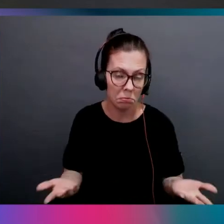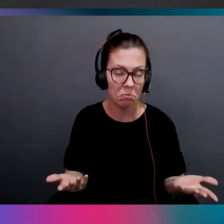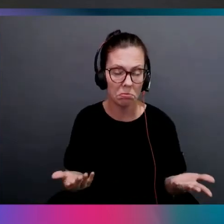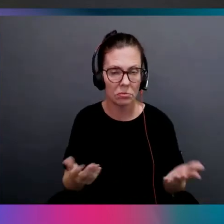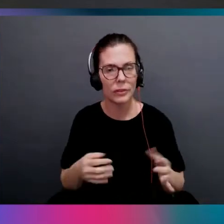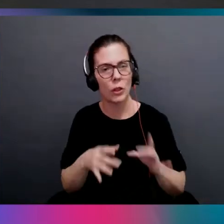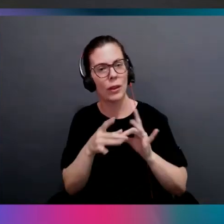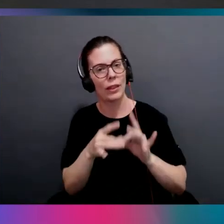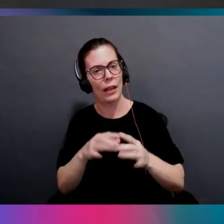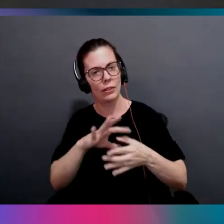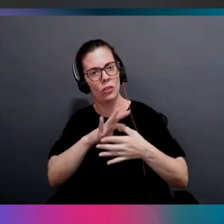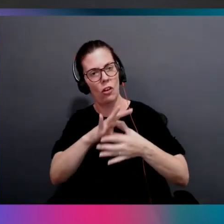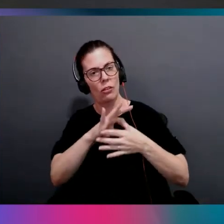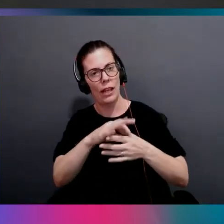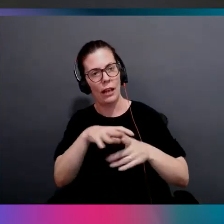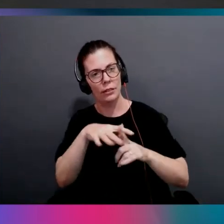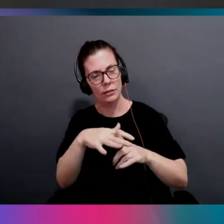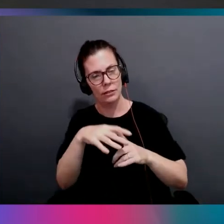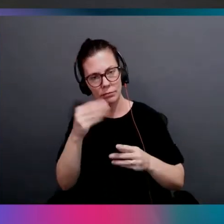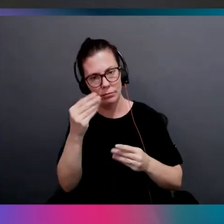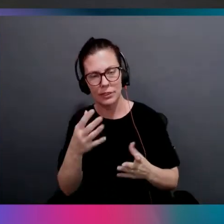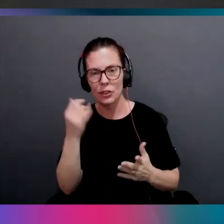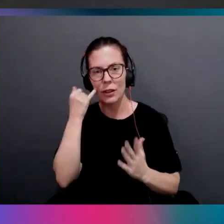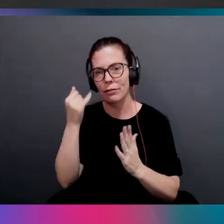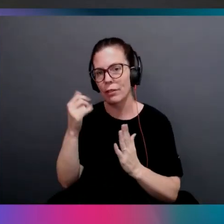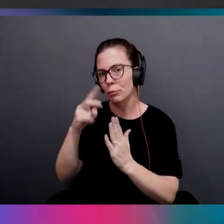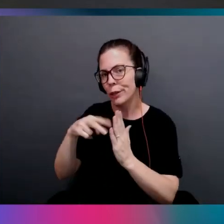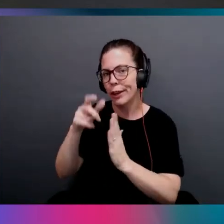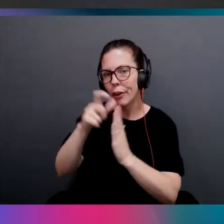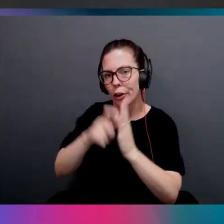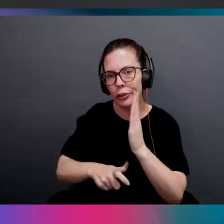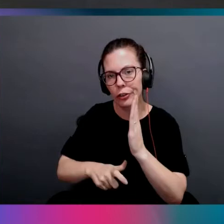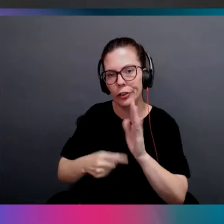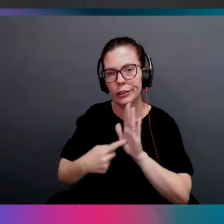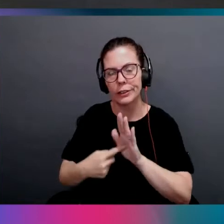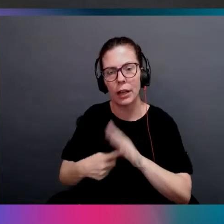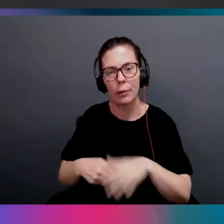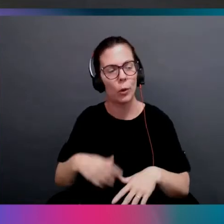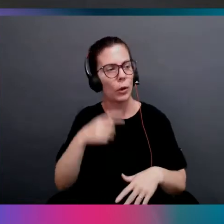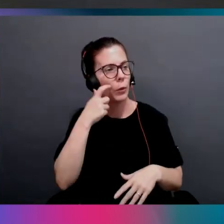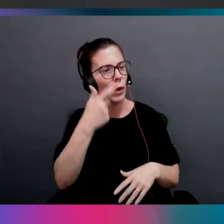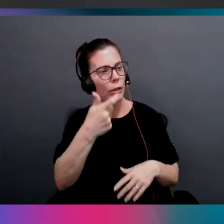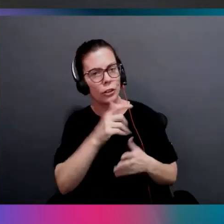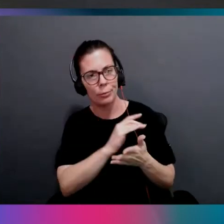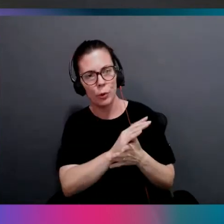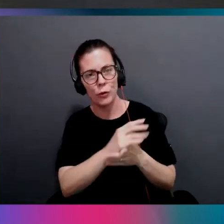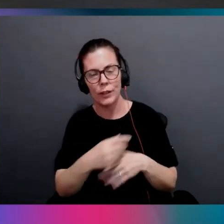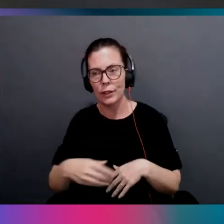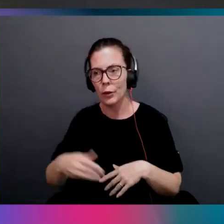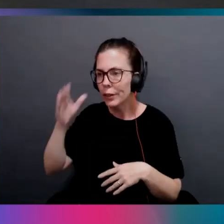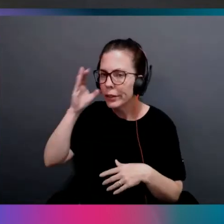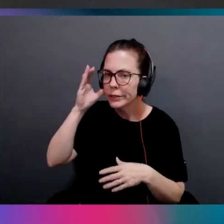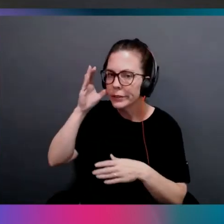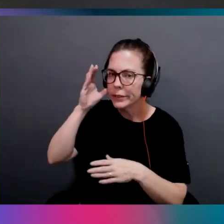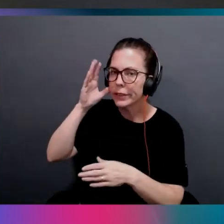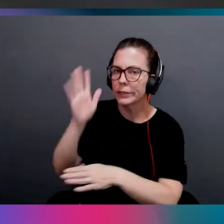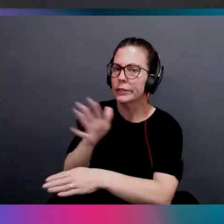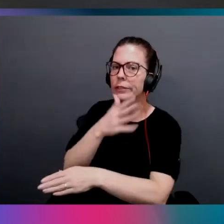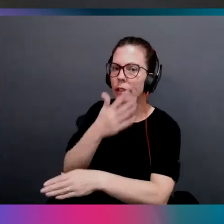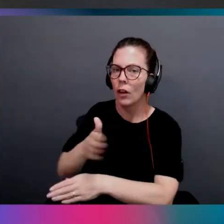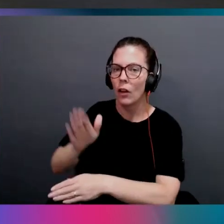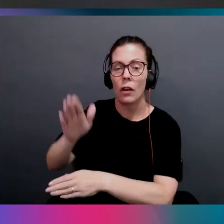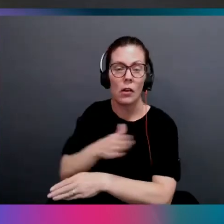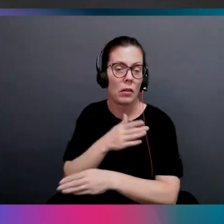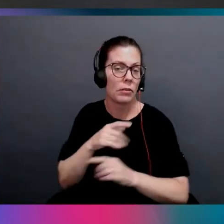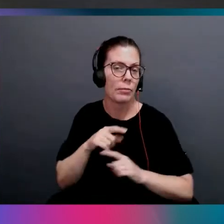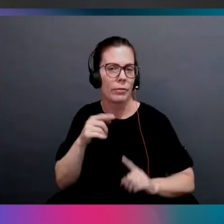content, so if I'm reading a particular article or watching a certain movie or listening to a particular song, from the knowledge